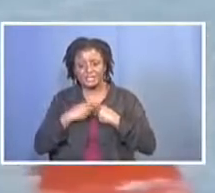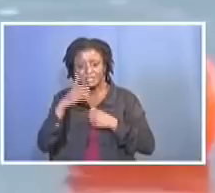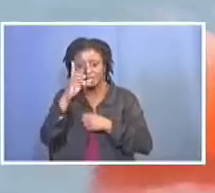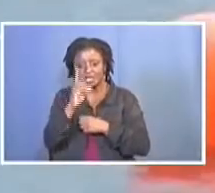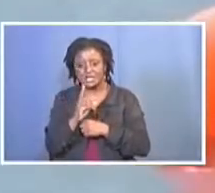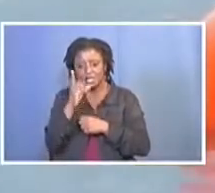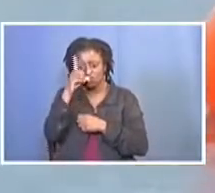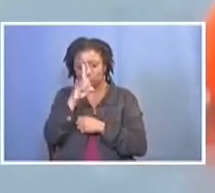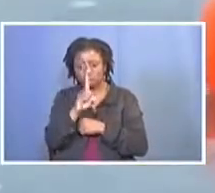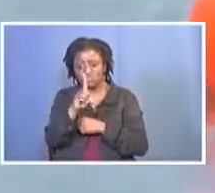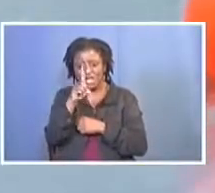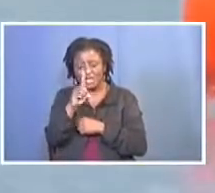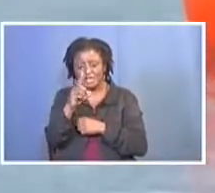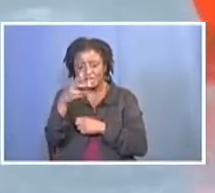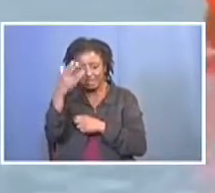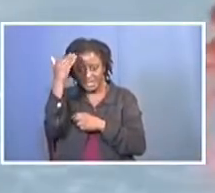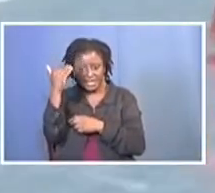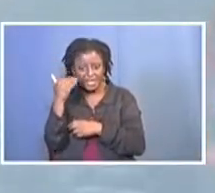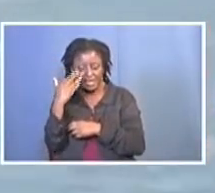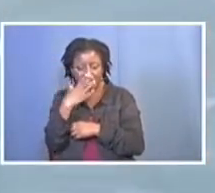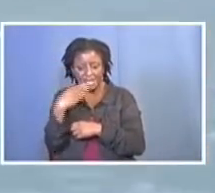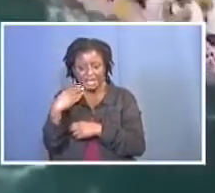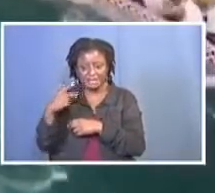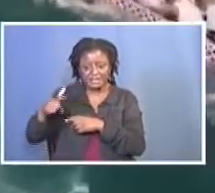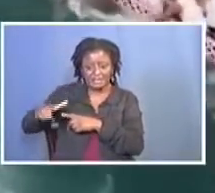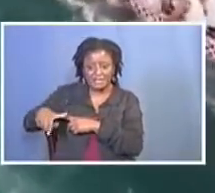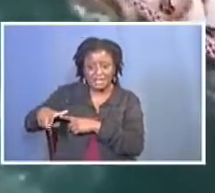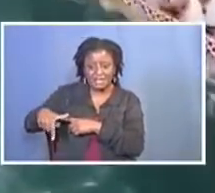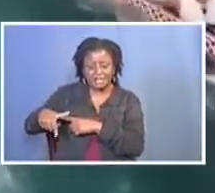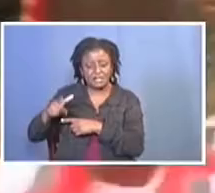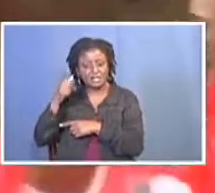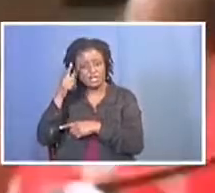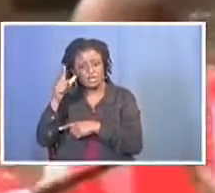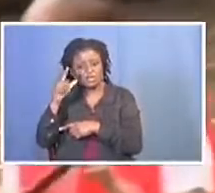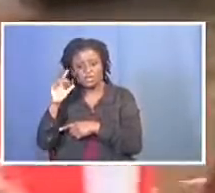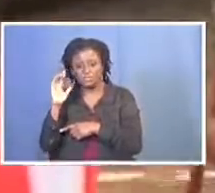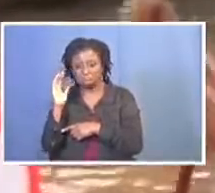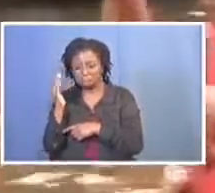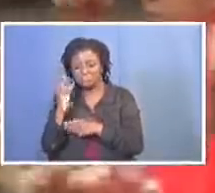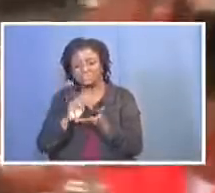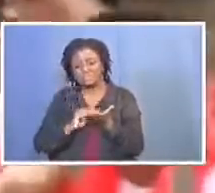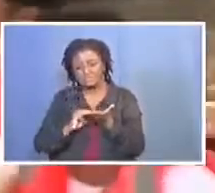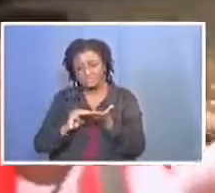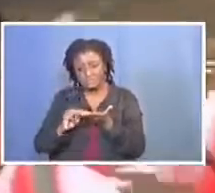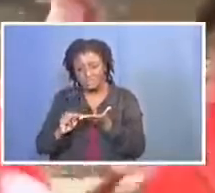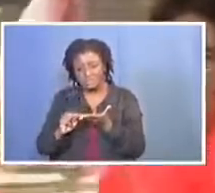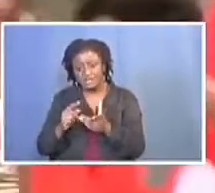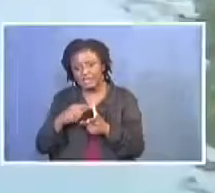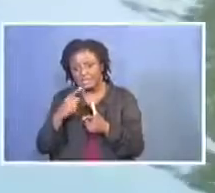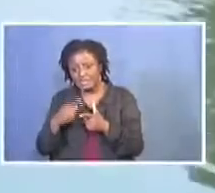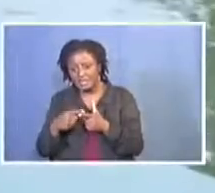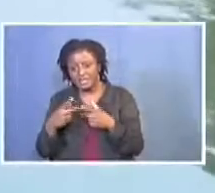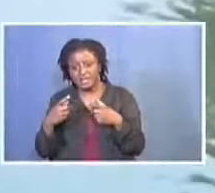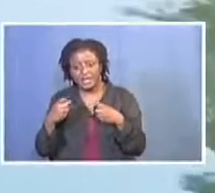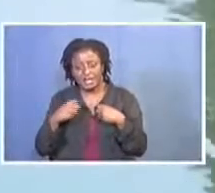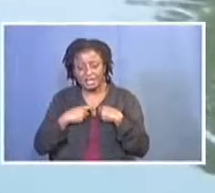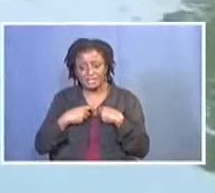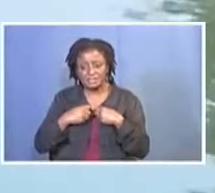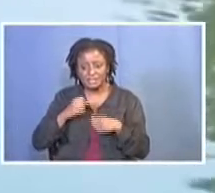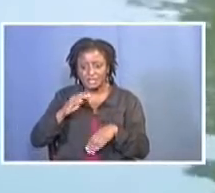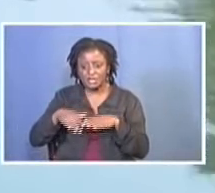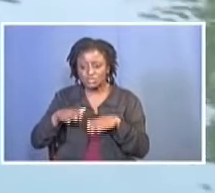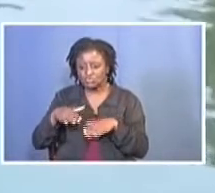tail to the boat, so it looks really nice. And then it has a drummer and a